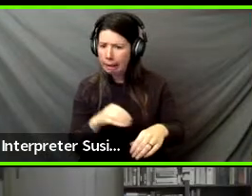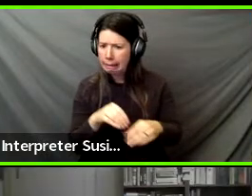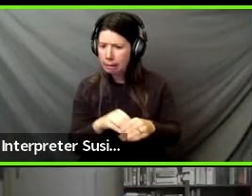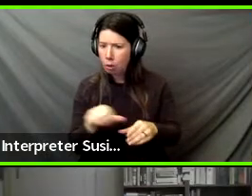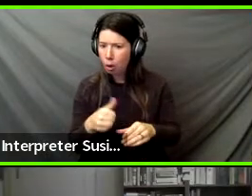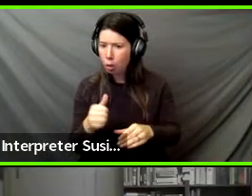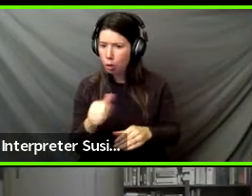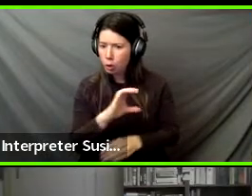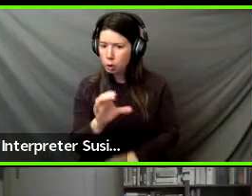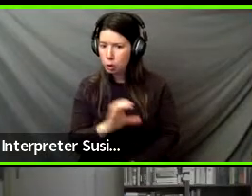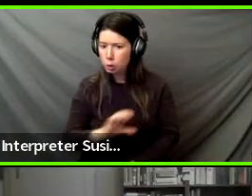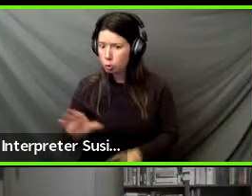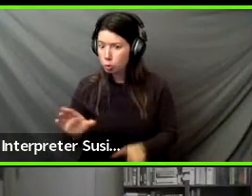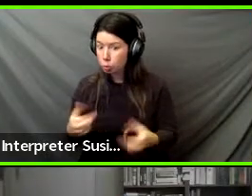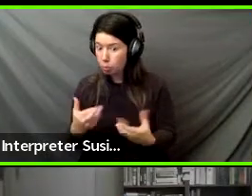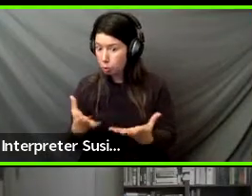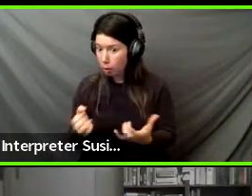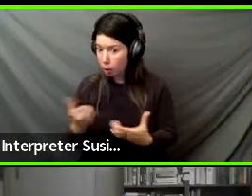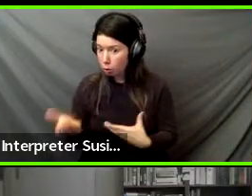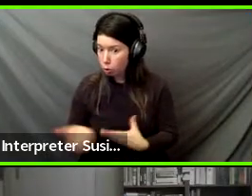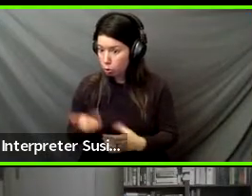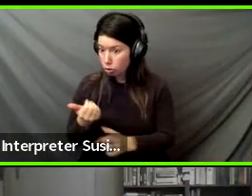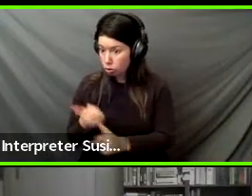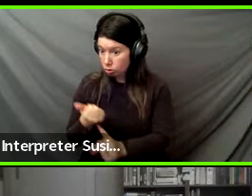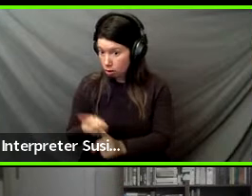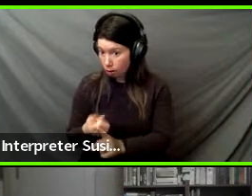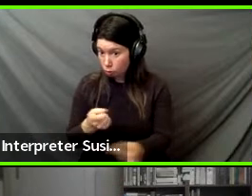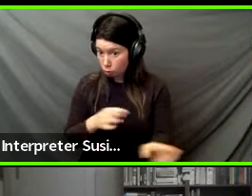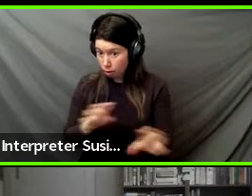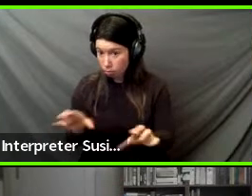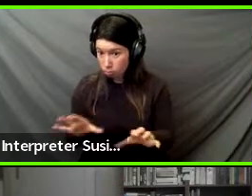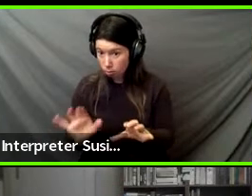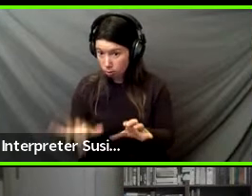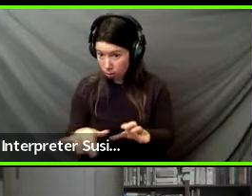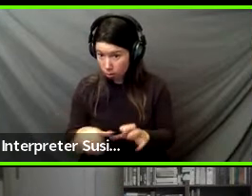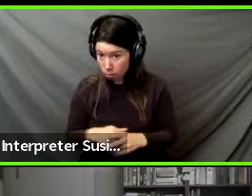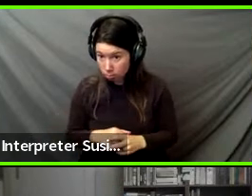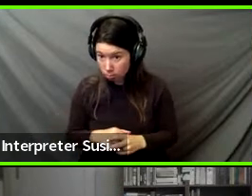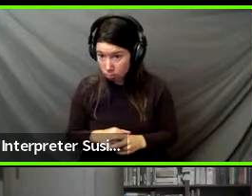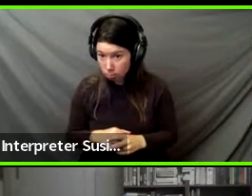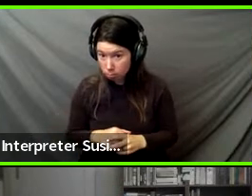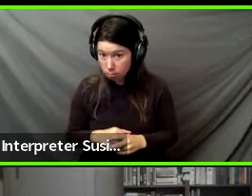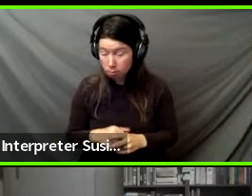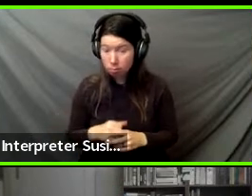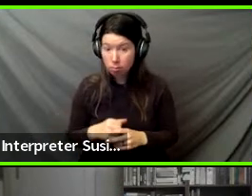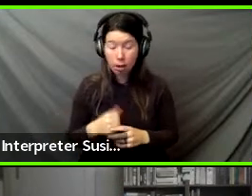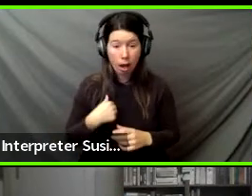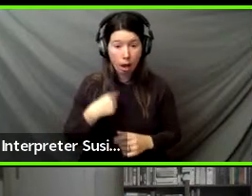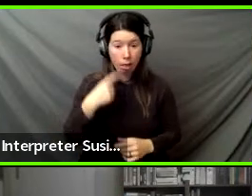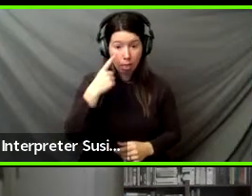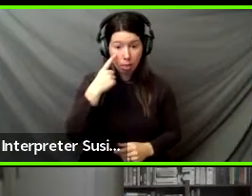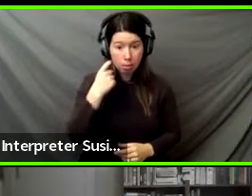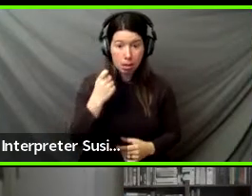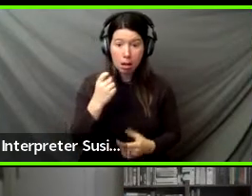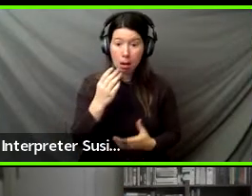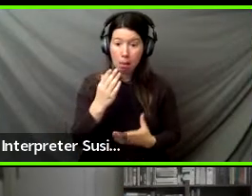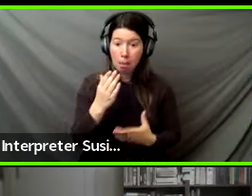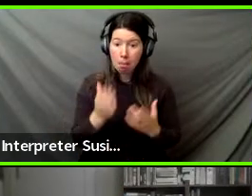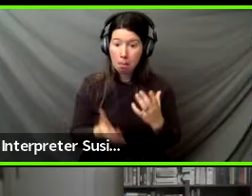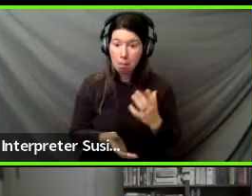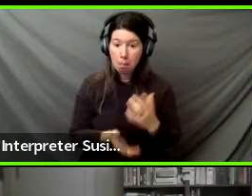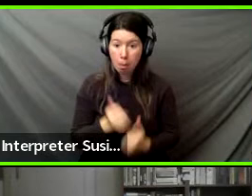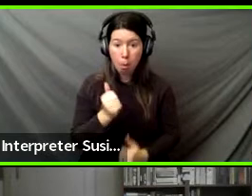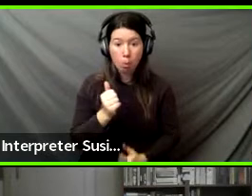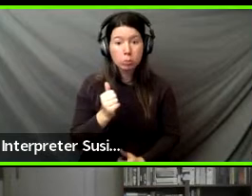to introduce yourself, if you're in a place to do that, but then I think we might have most of our CAG members who have